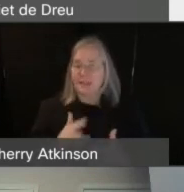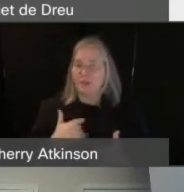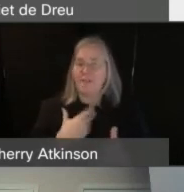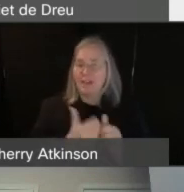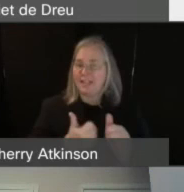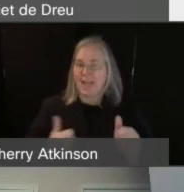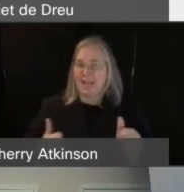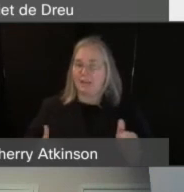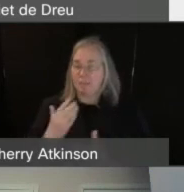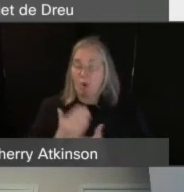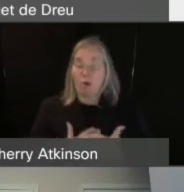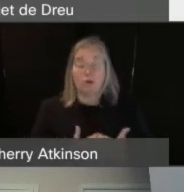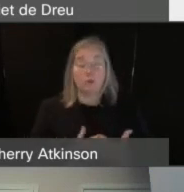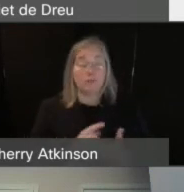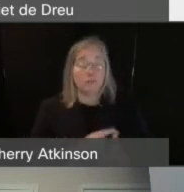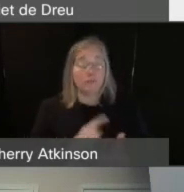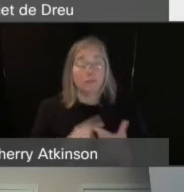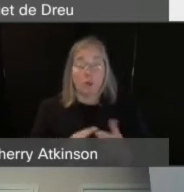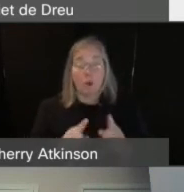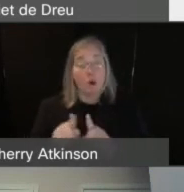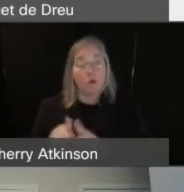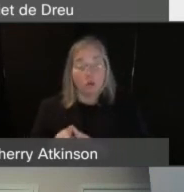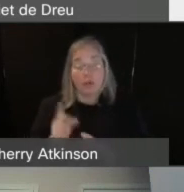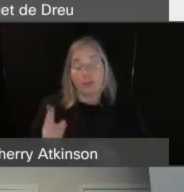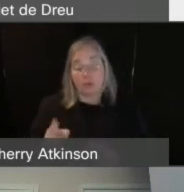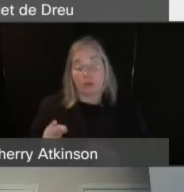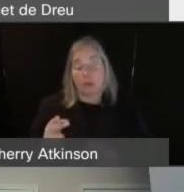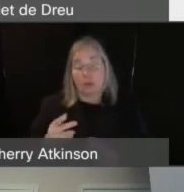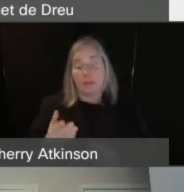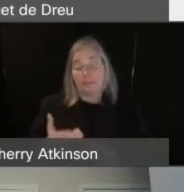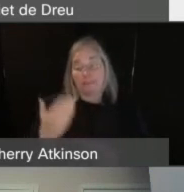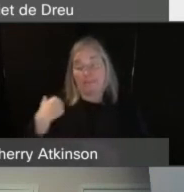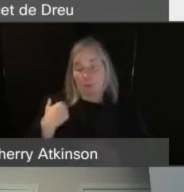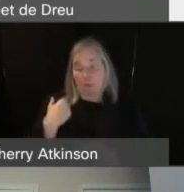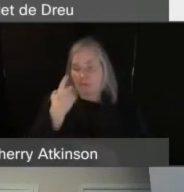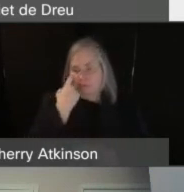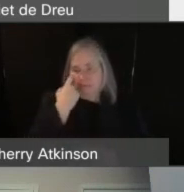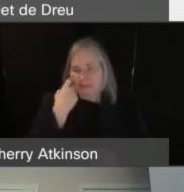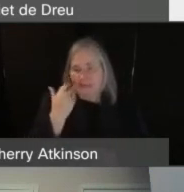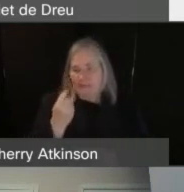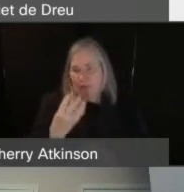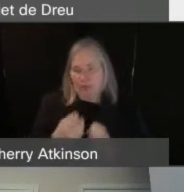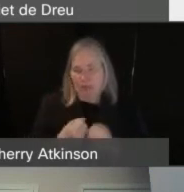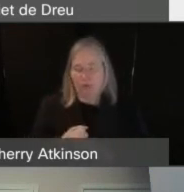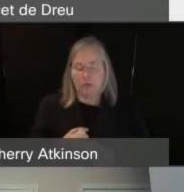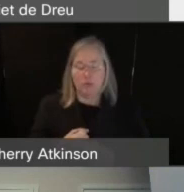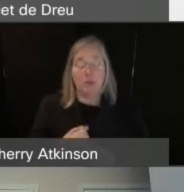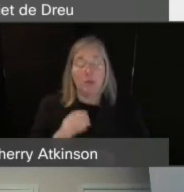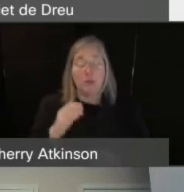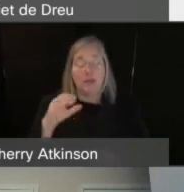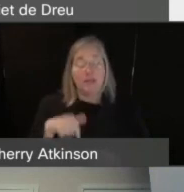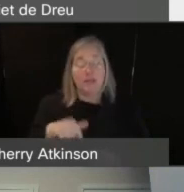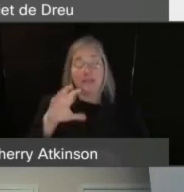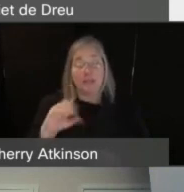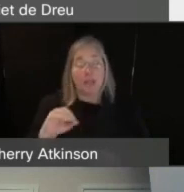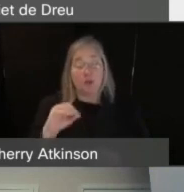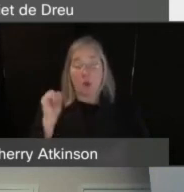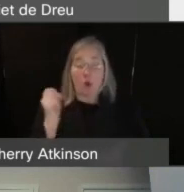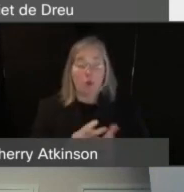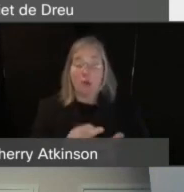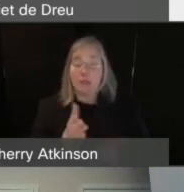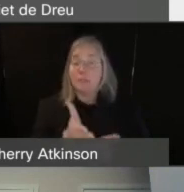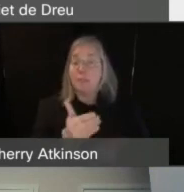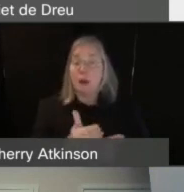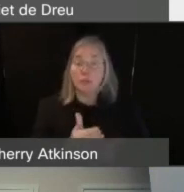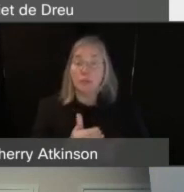also historically, before the past a couple of years ago, the county authorized budget,